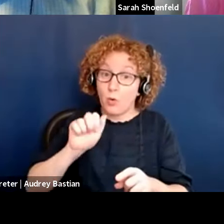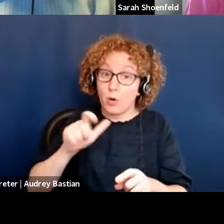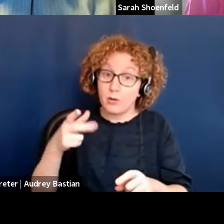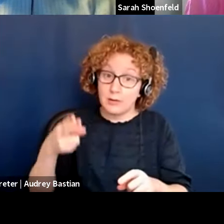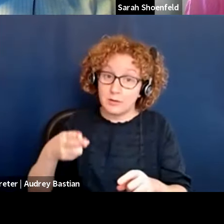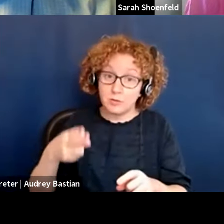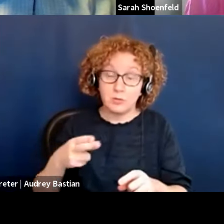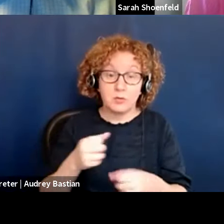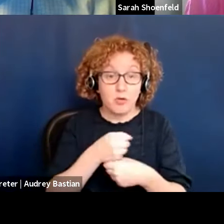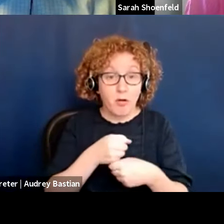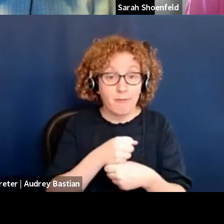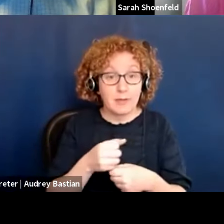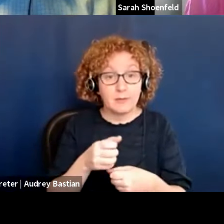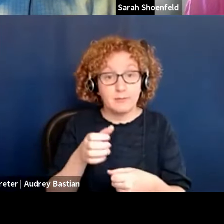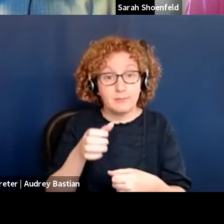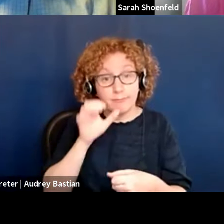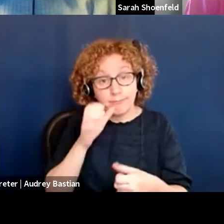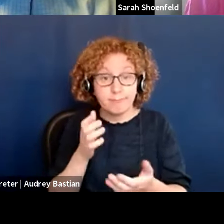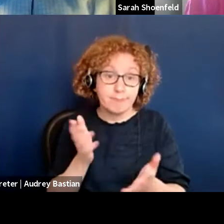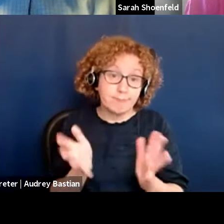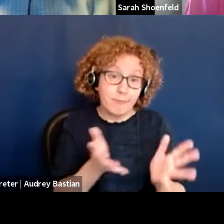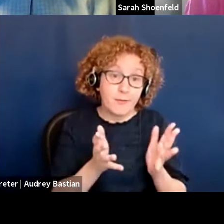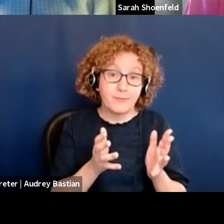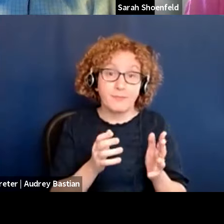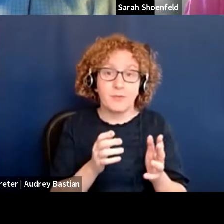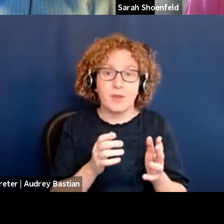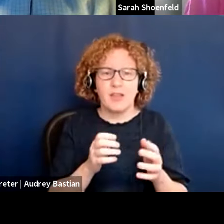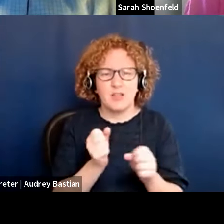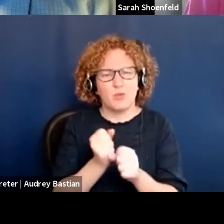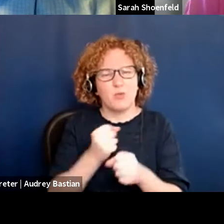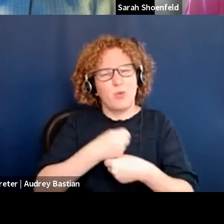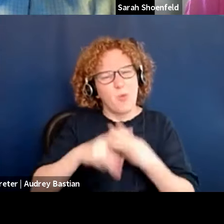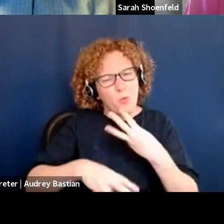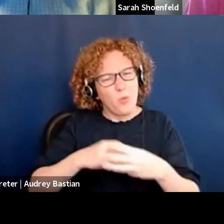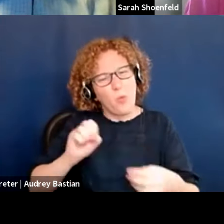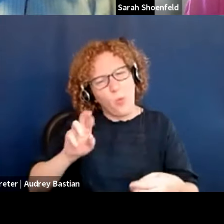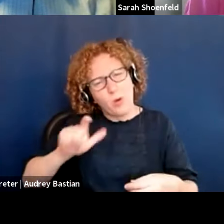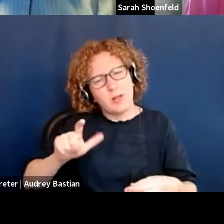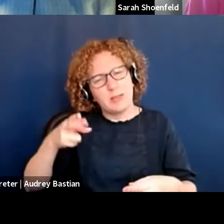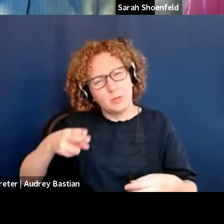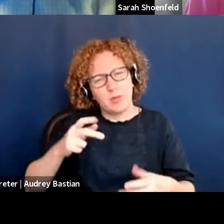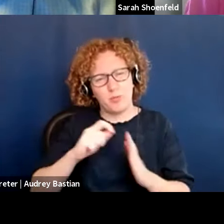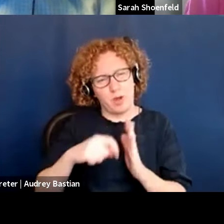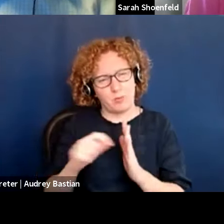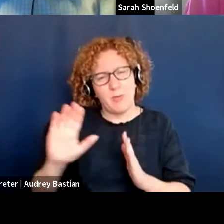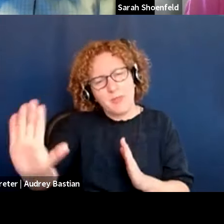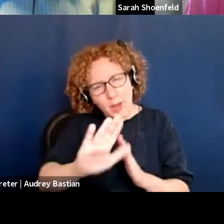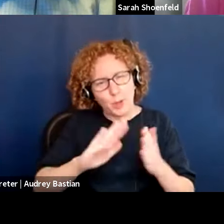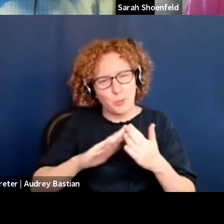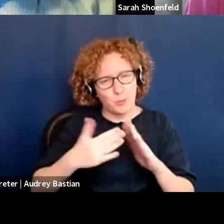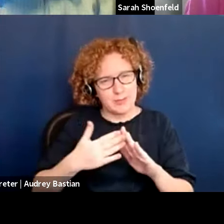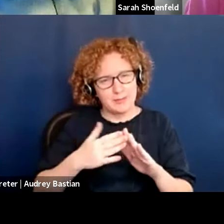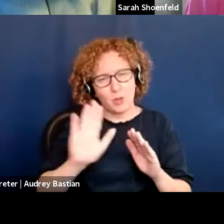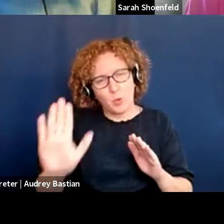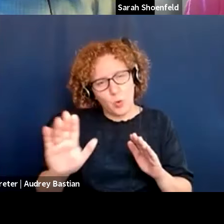encourage people who are attending these programs to create oral history projects of their own with their communities on topics that they're interested in.